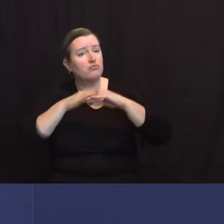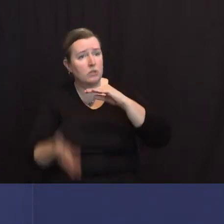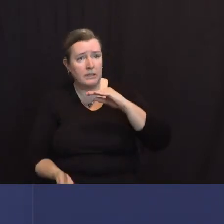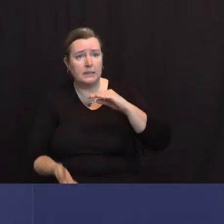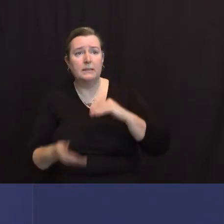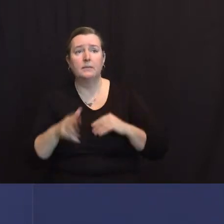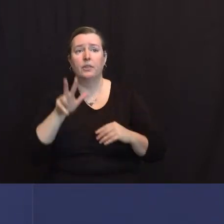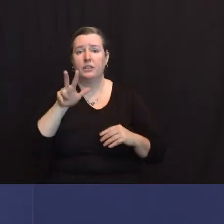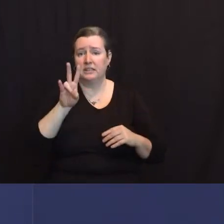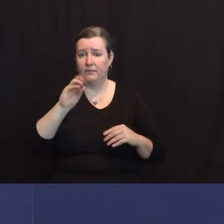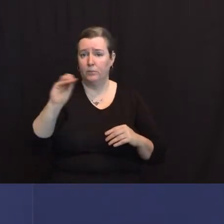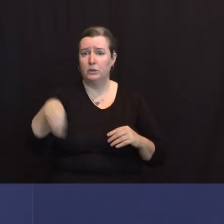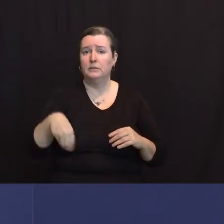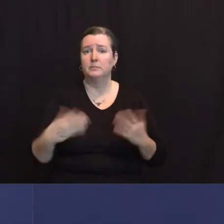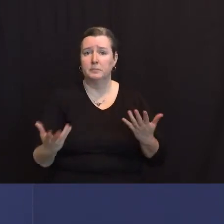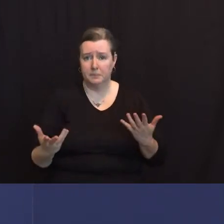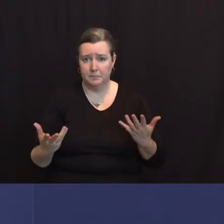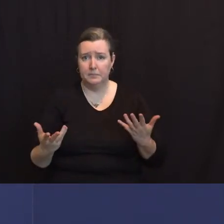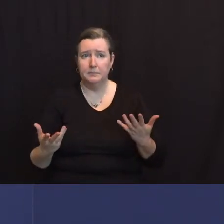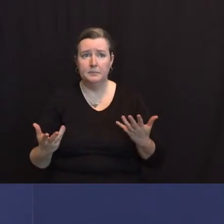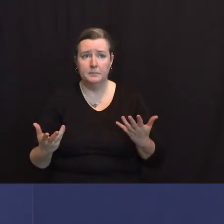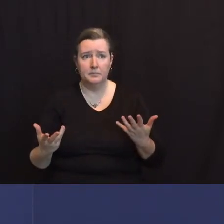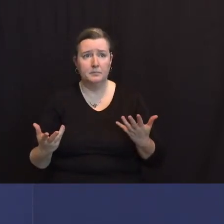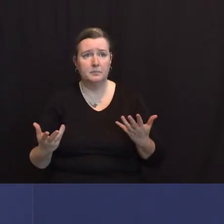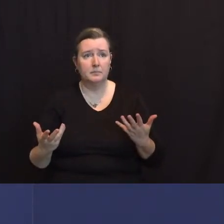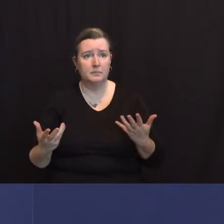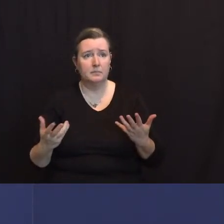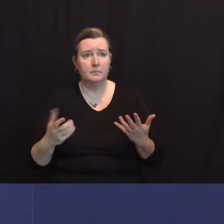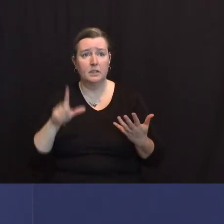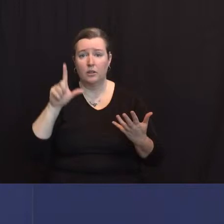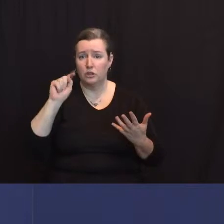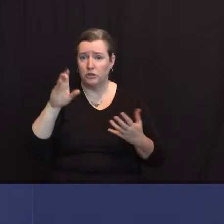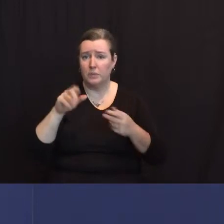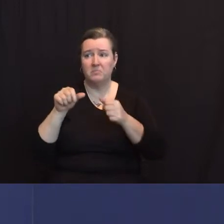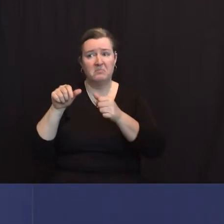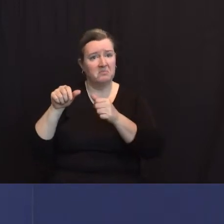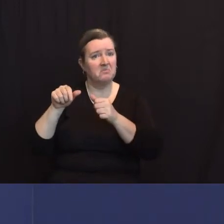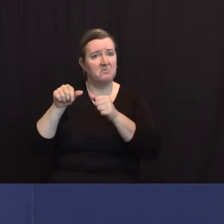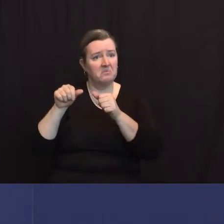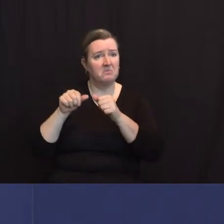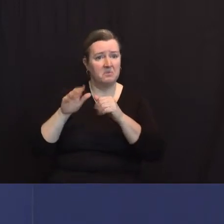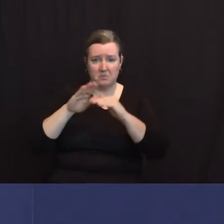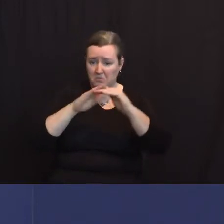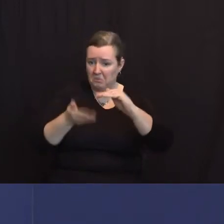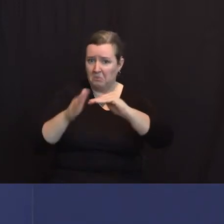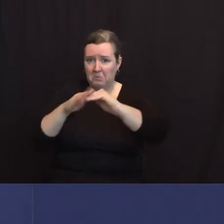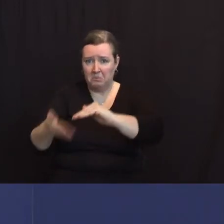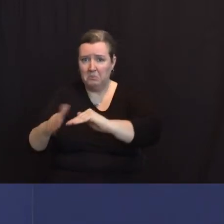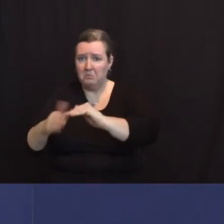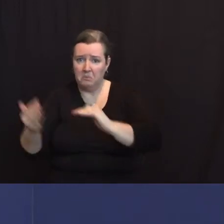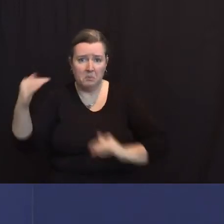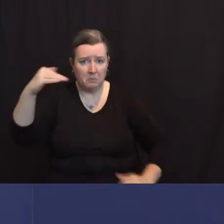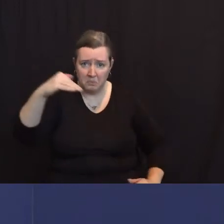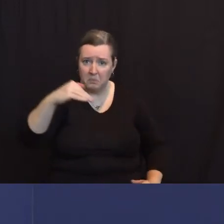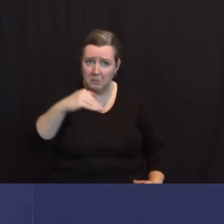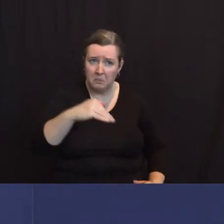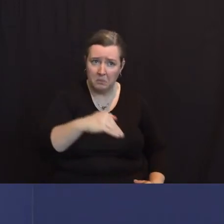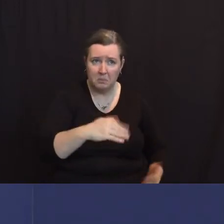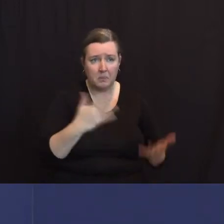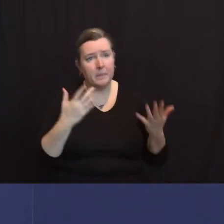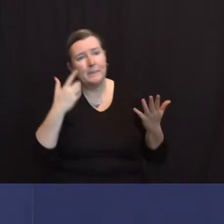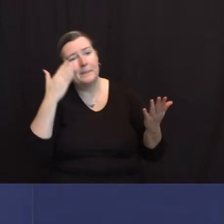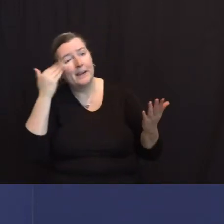decline in cases and deaths in long-term care facilities is likely due to a combination of factors, including